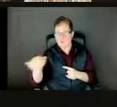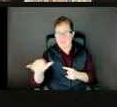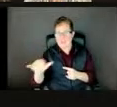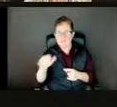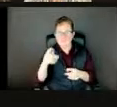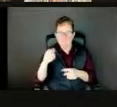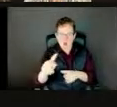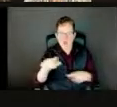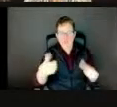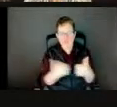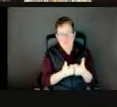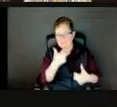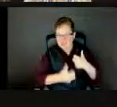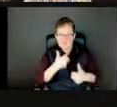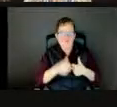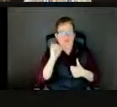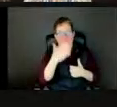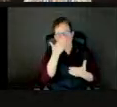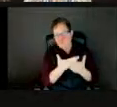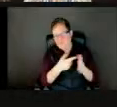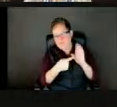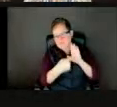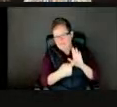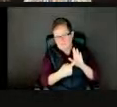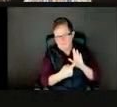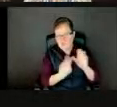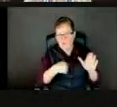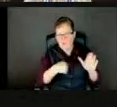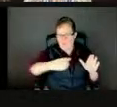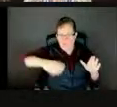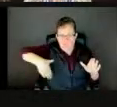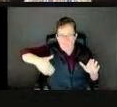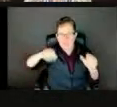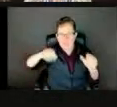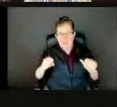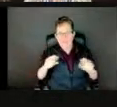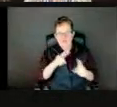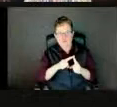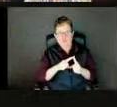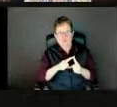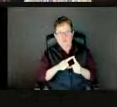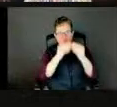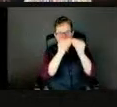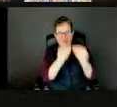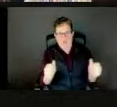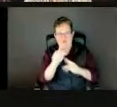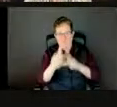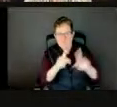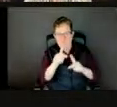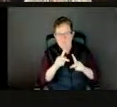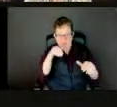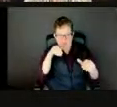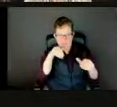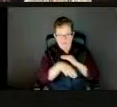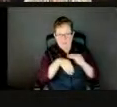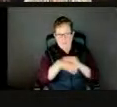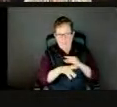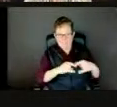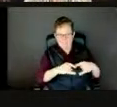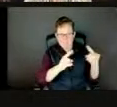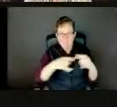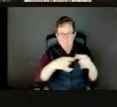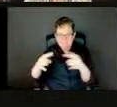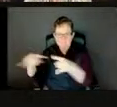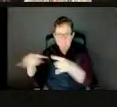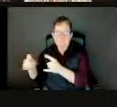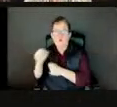issues. And that's a good example of where we haven't been able to affect people coming inside or getting